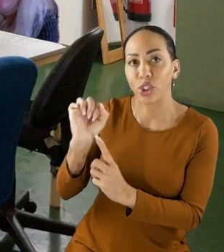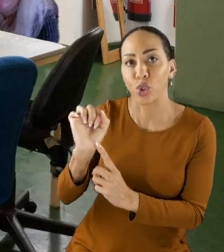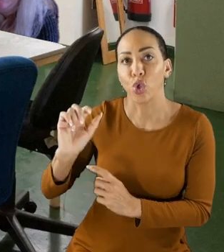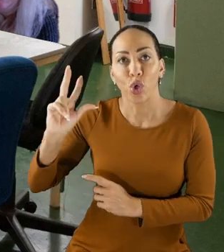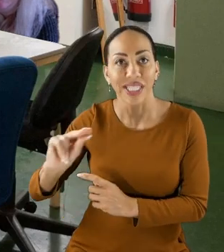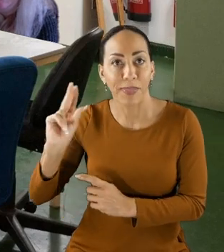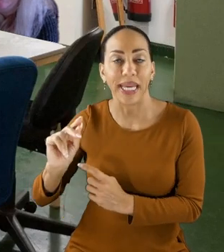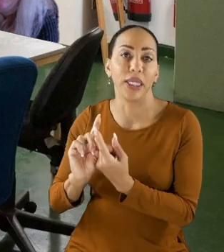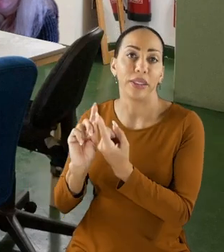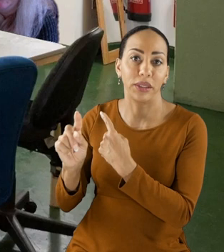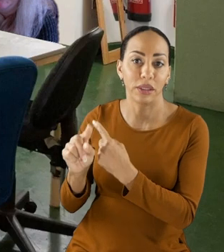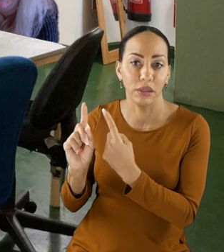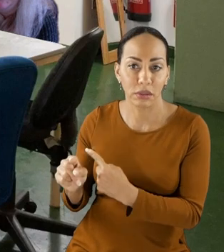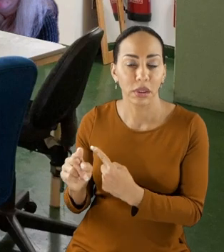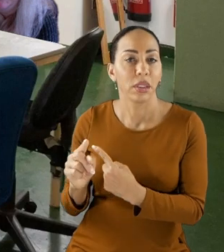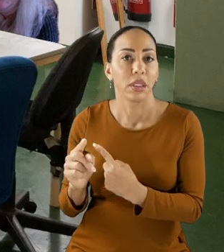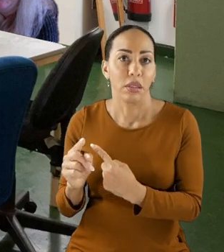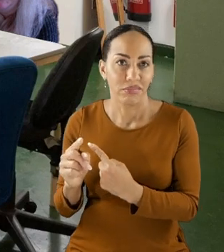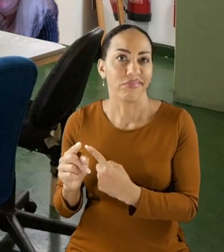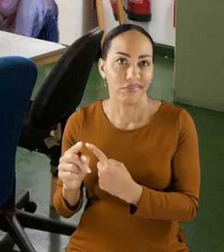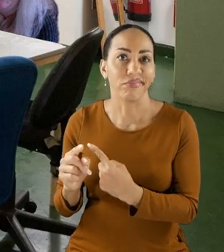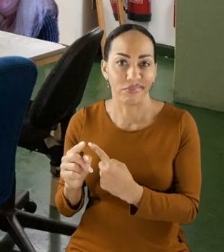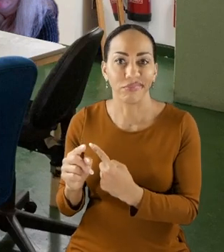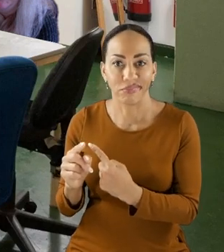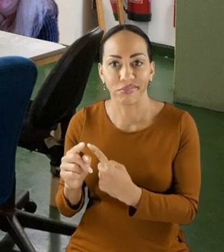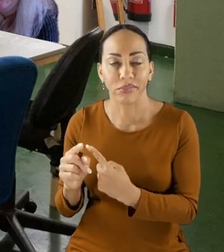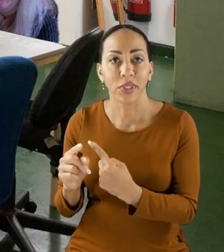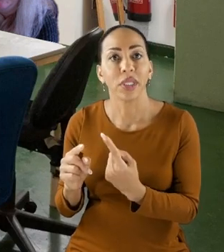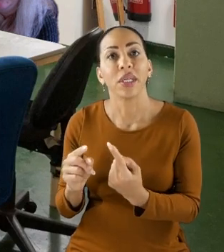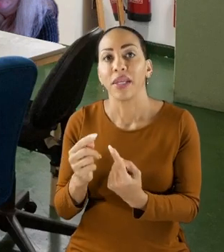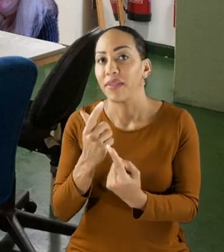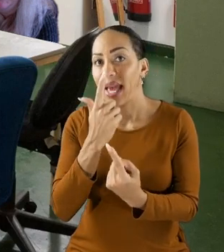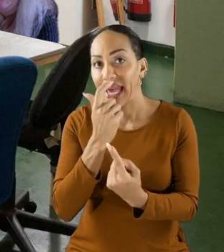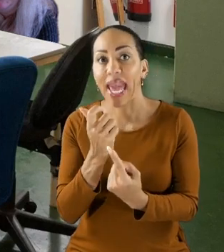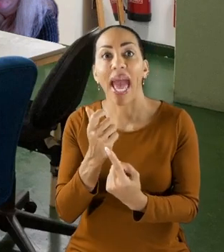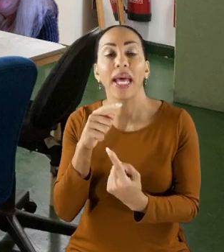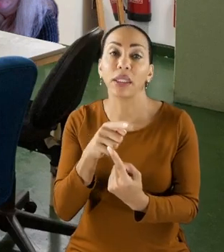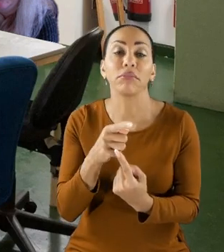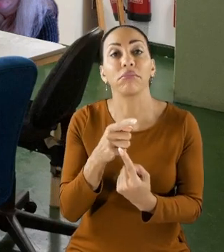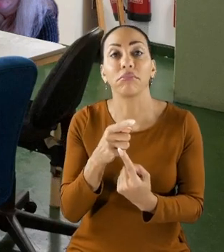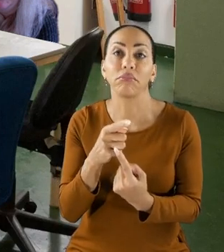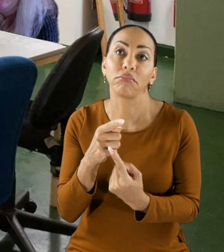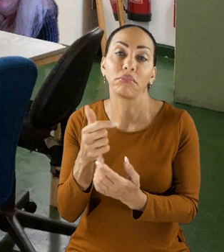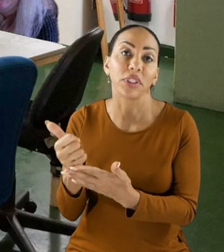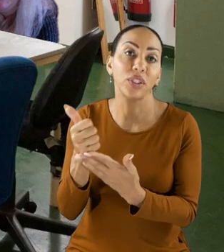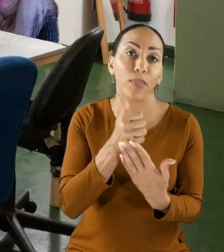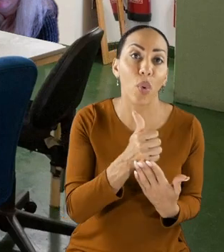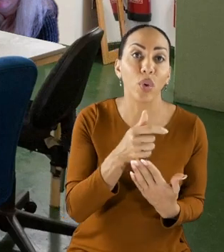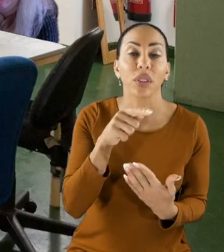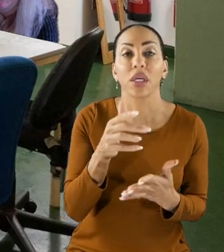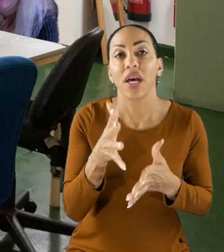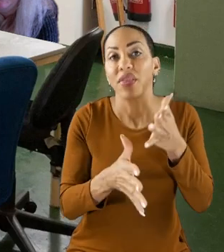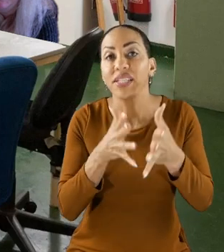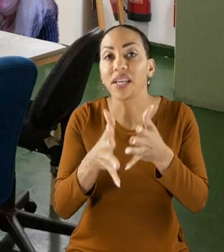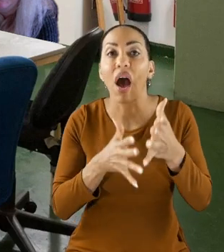can respond to that. So there'd be ways there of knowing where someone was and playing the signed performance,